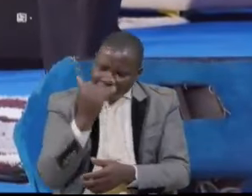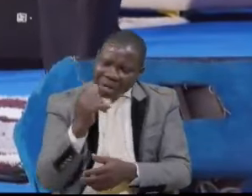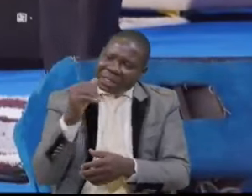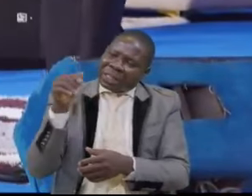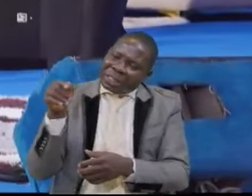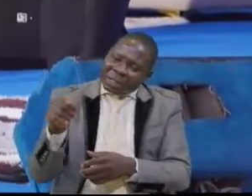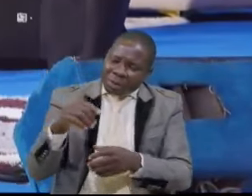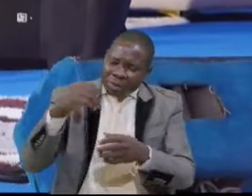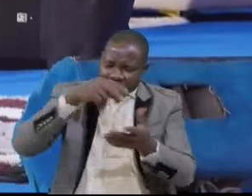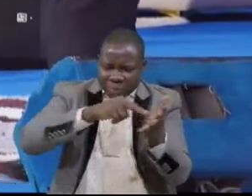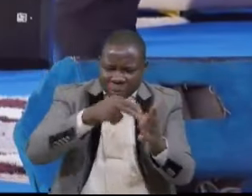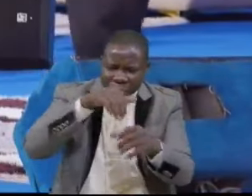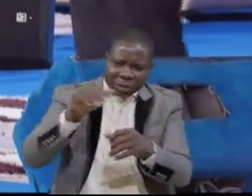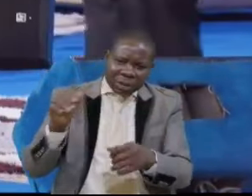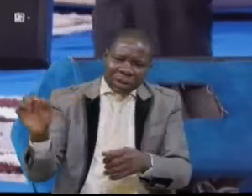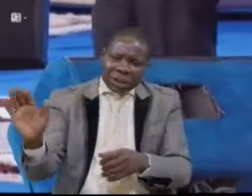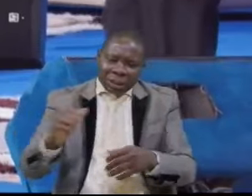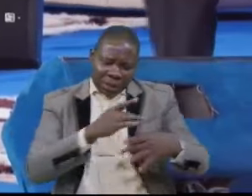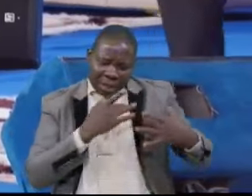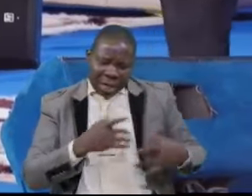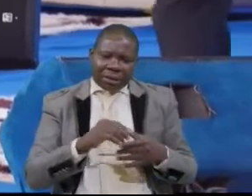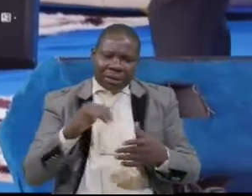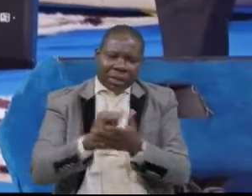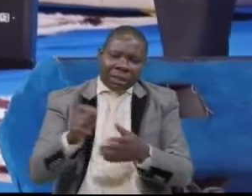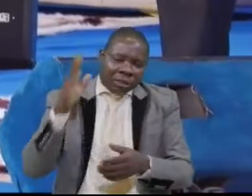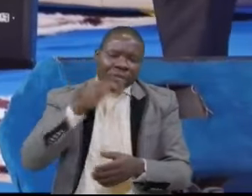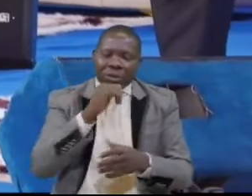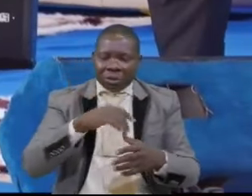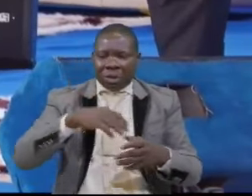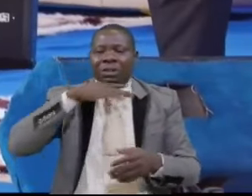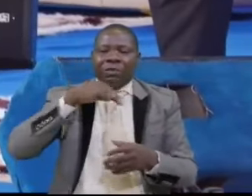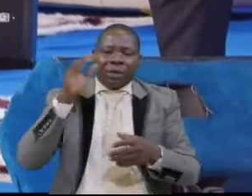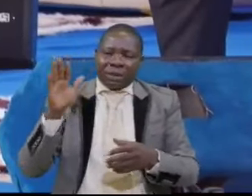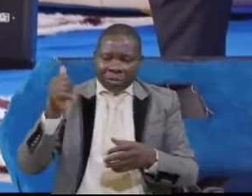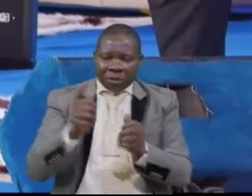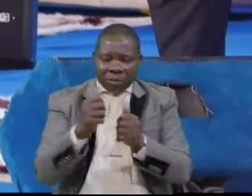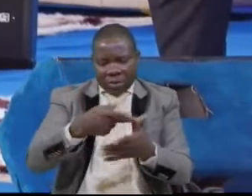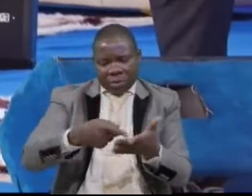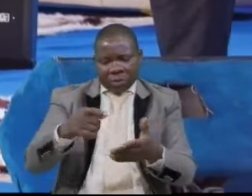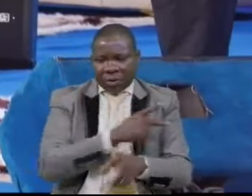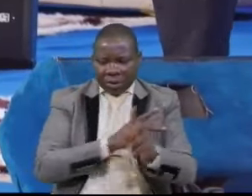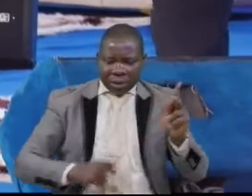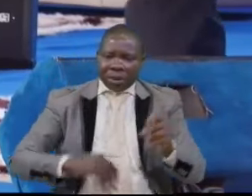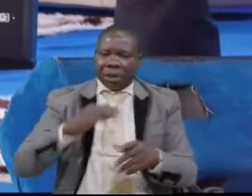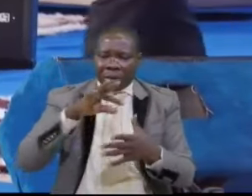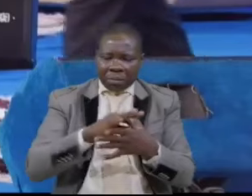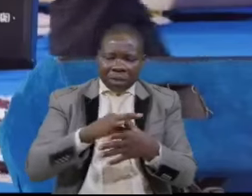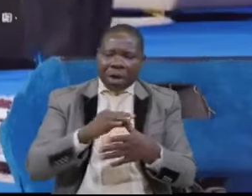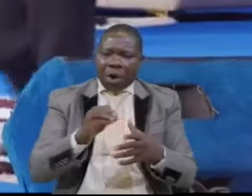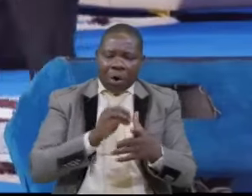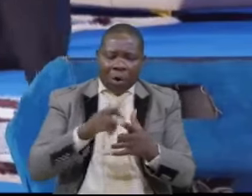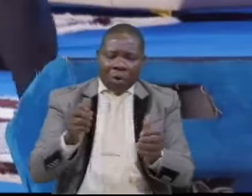would not defile himself with a portion of the king's meat, nor waste the wine which he